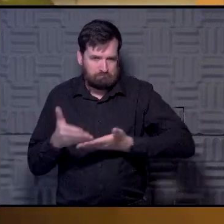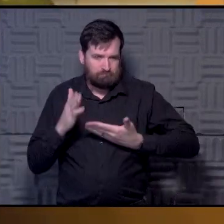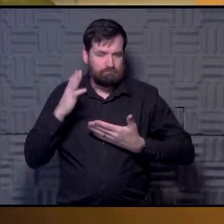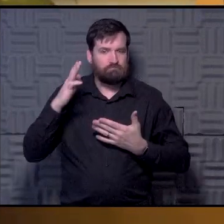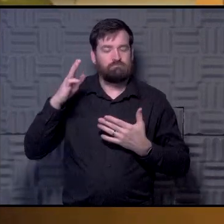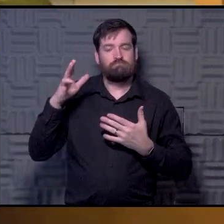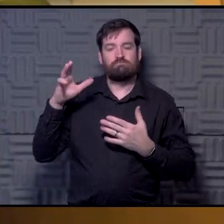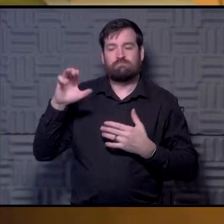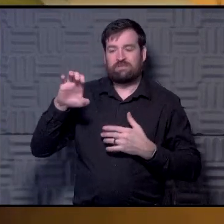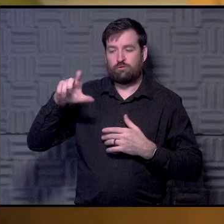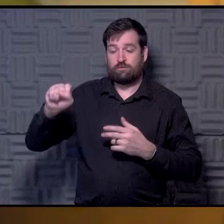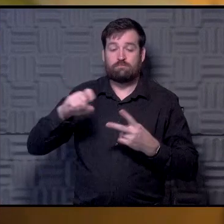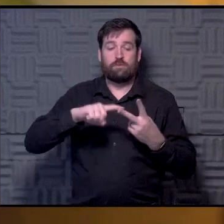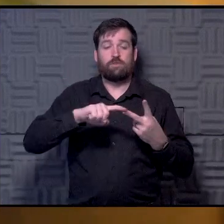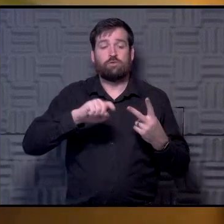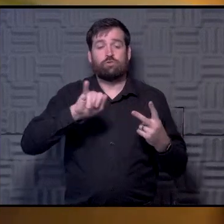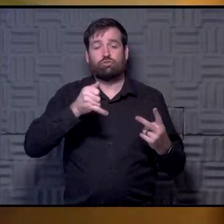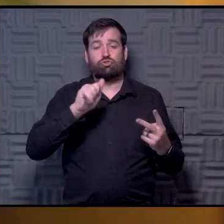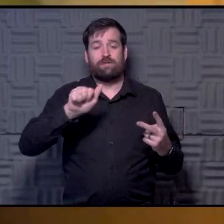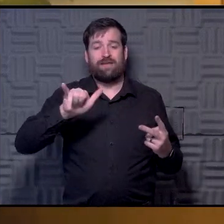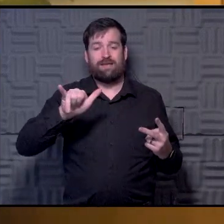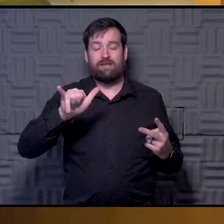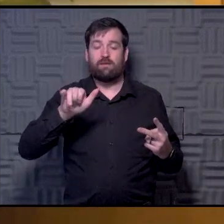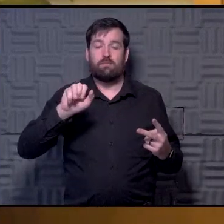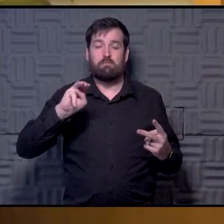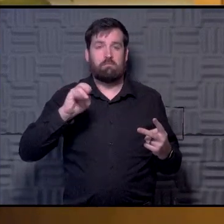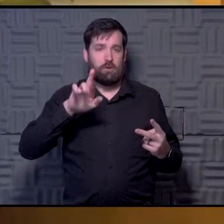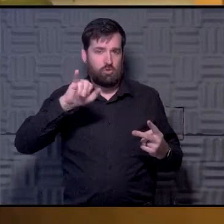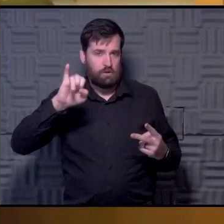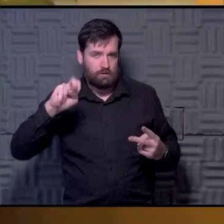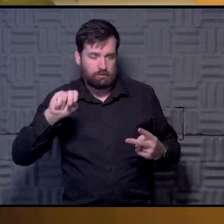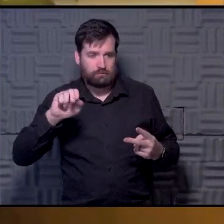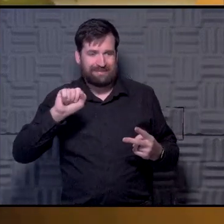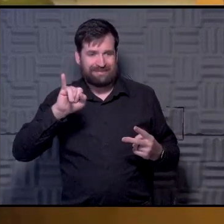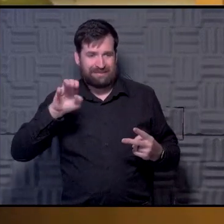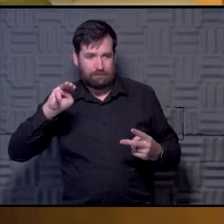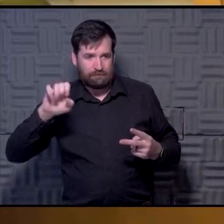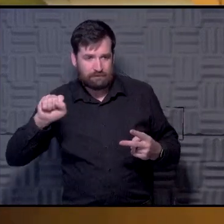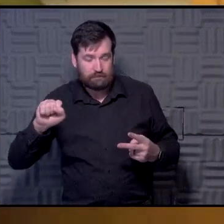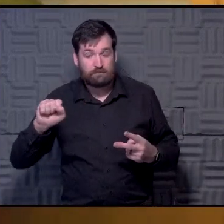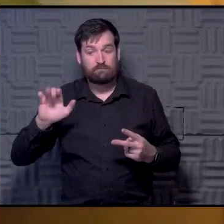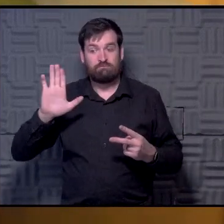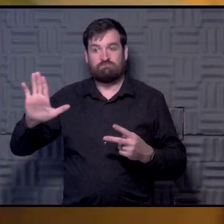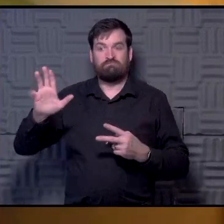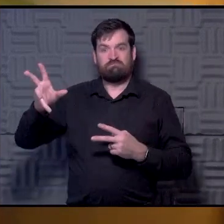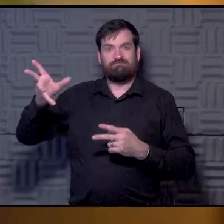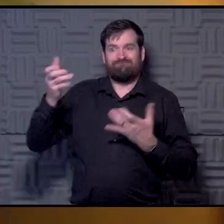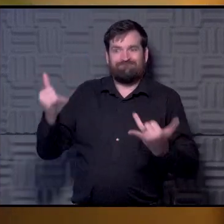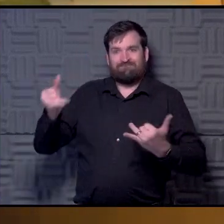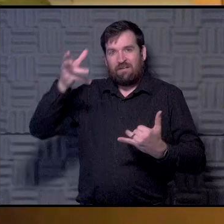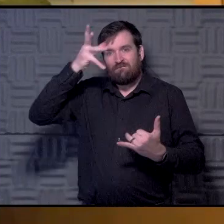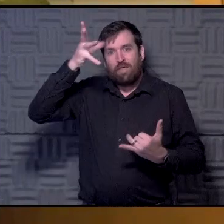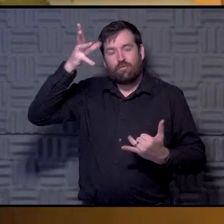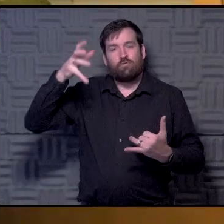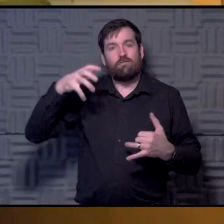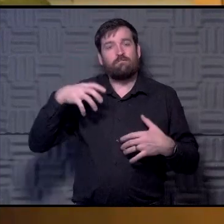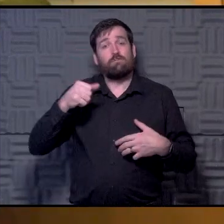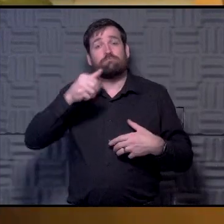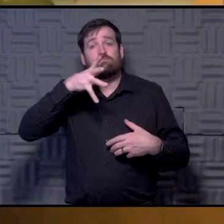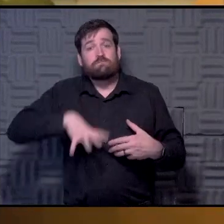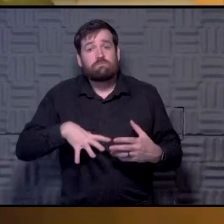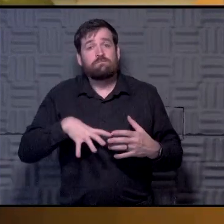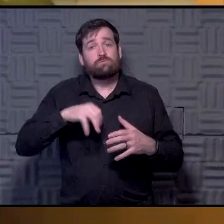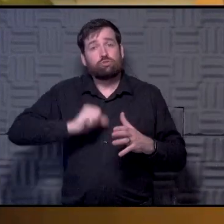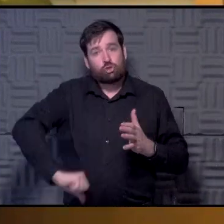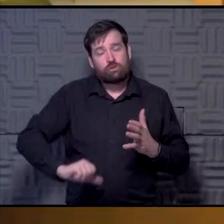J. Marion Sims, the father of modern gynecological services, who performed